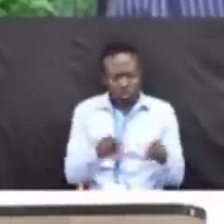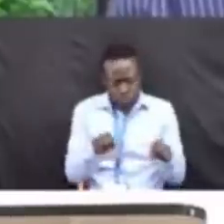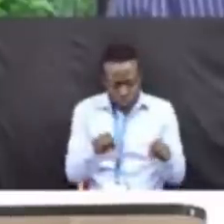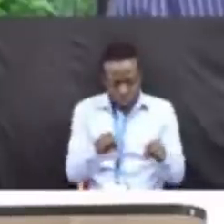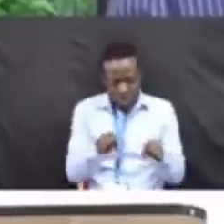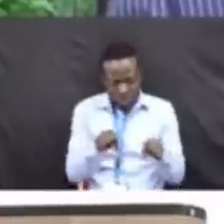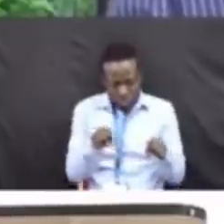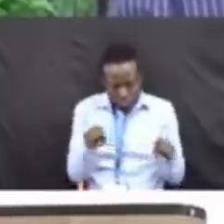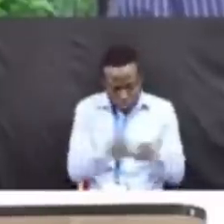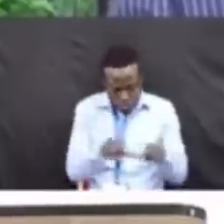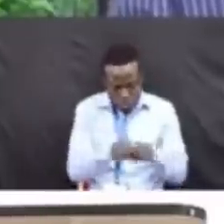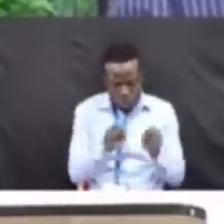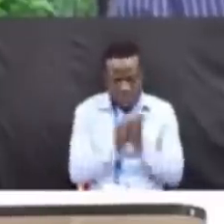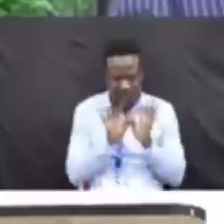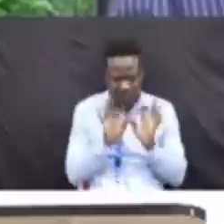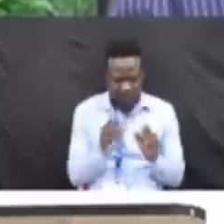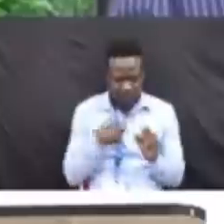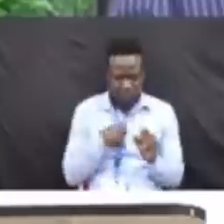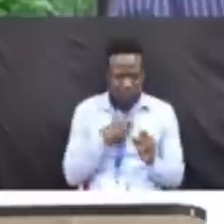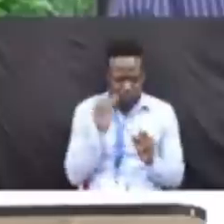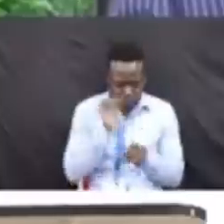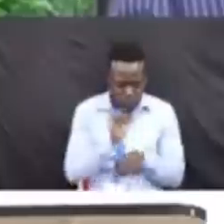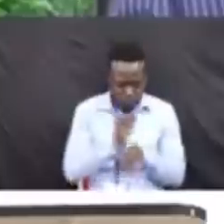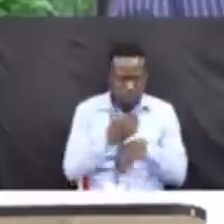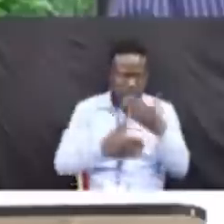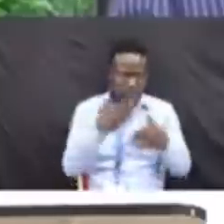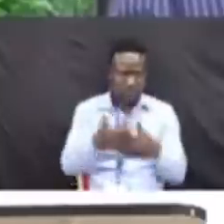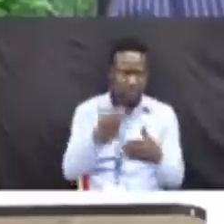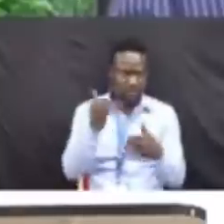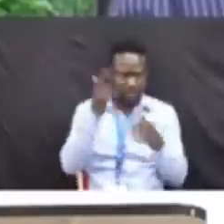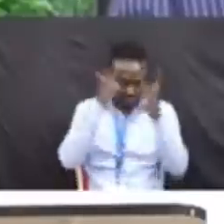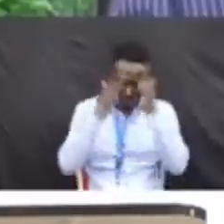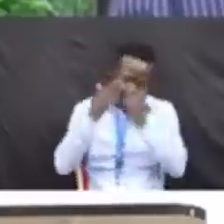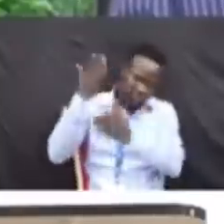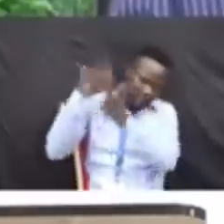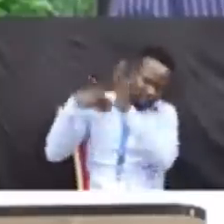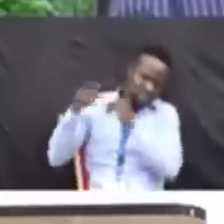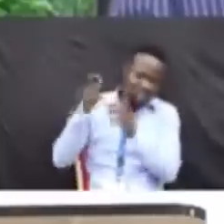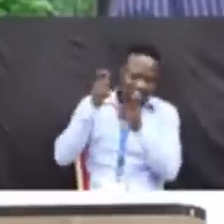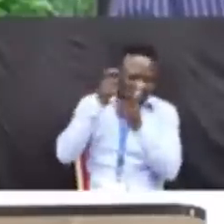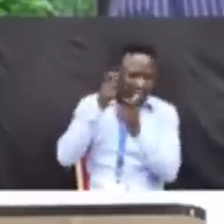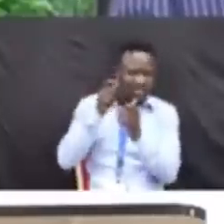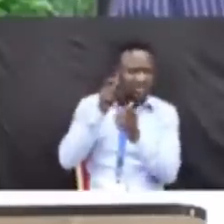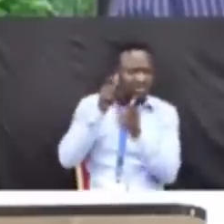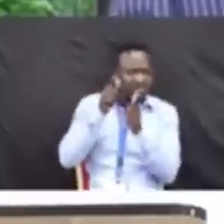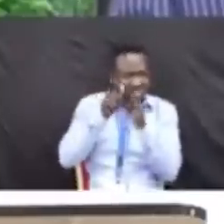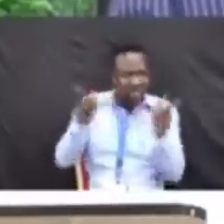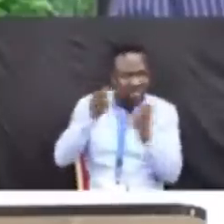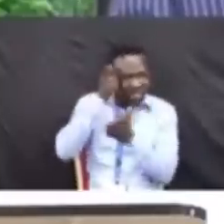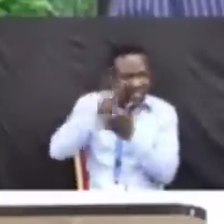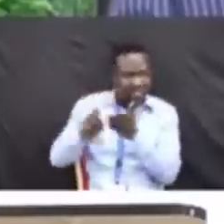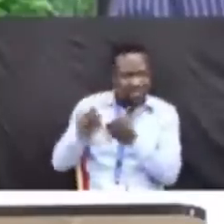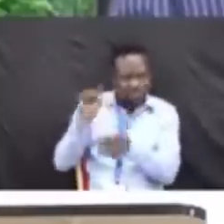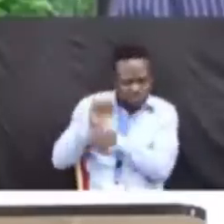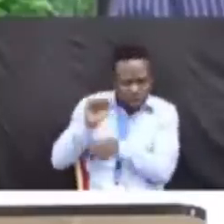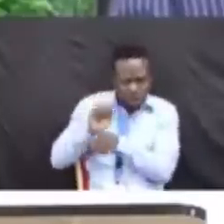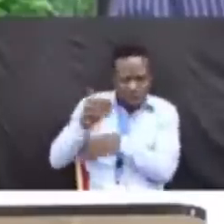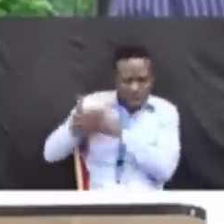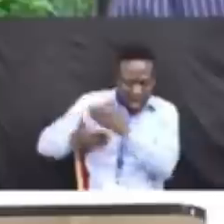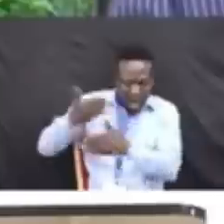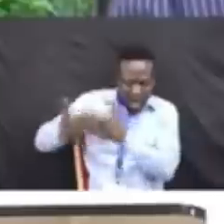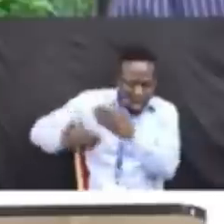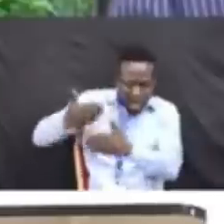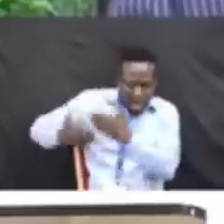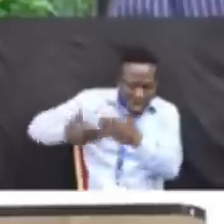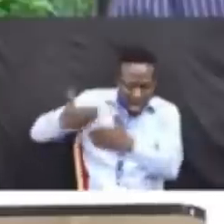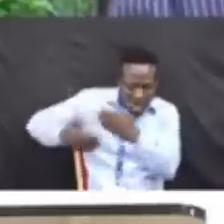feet, because looking at the past General Secretaries and the current one, the legacies they are leaving and the shoes